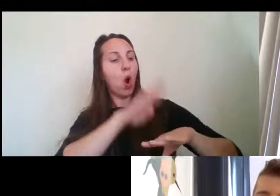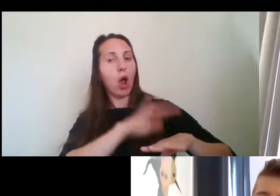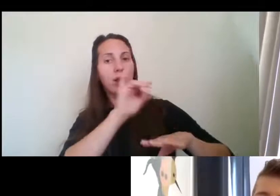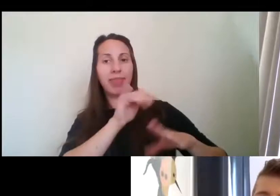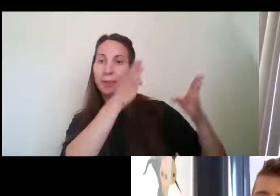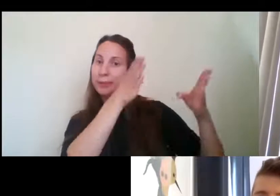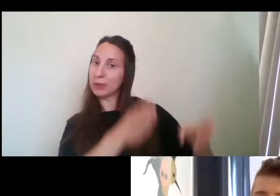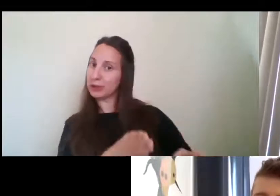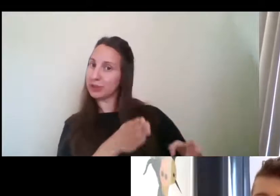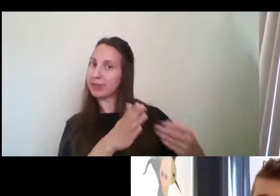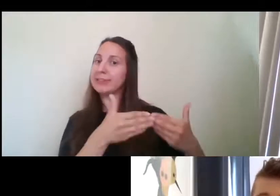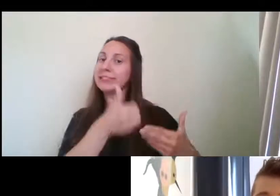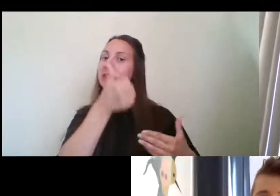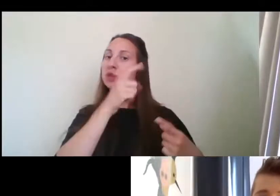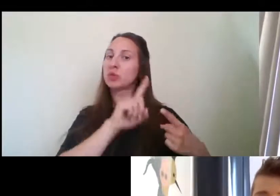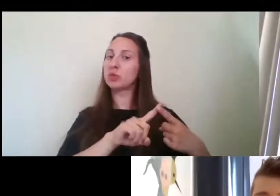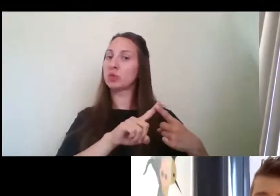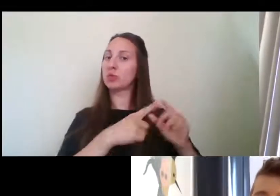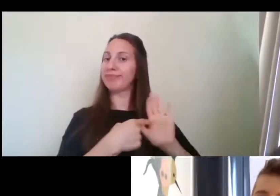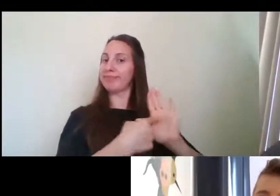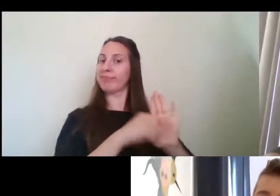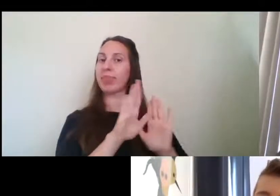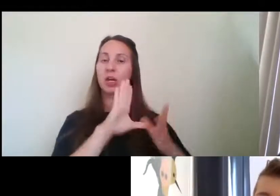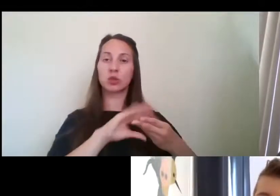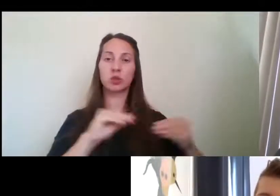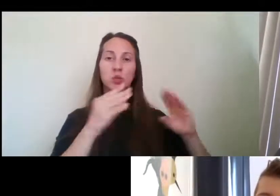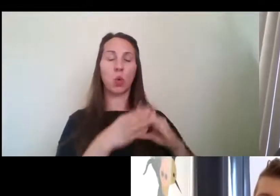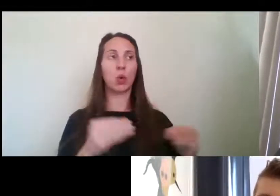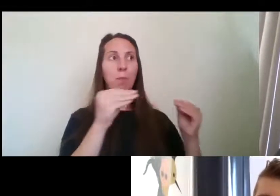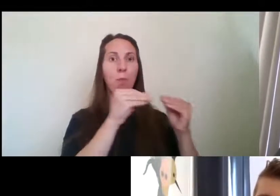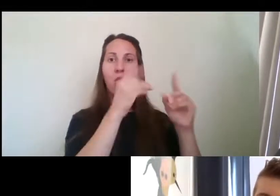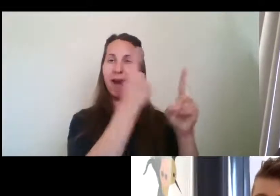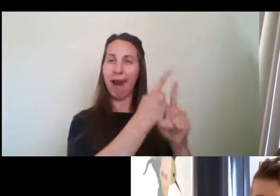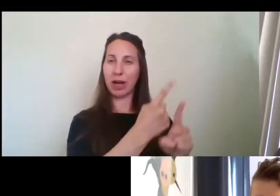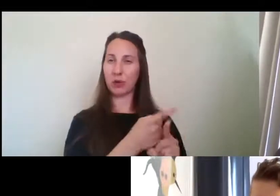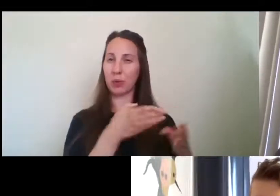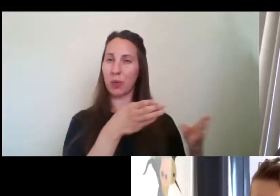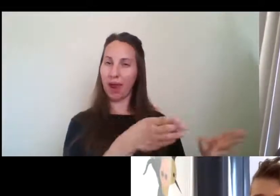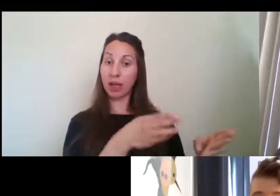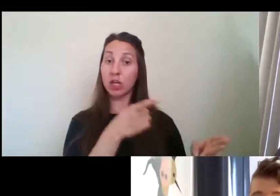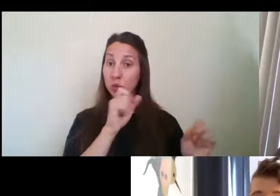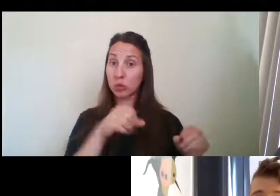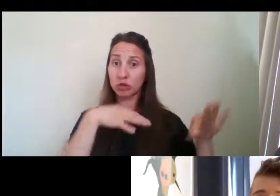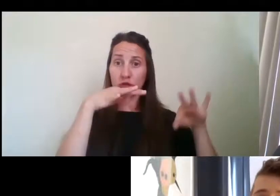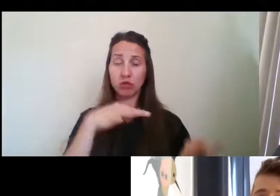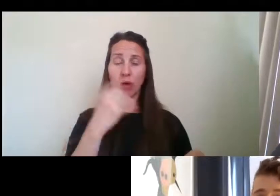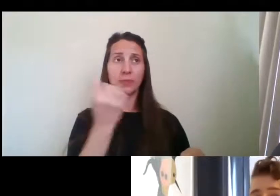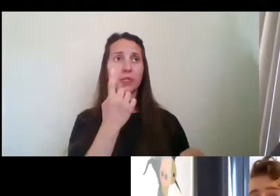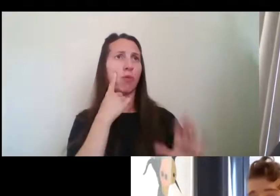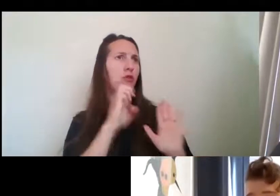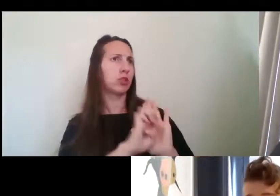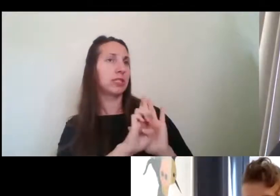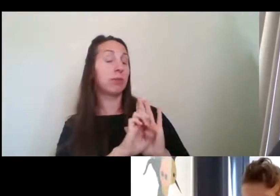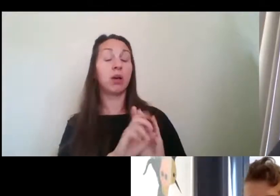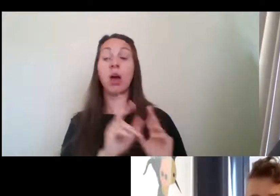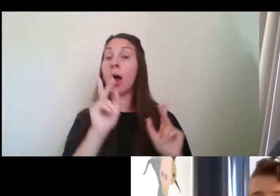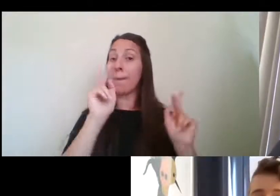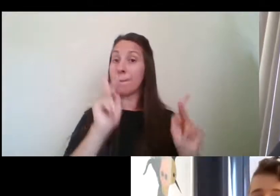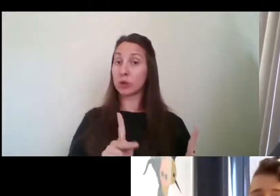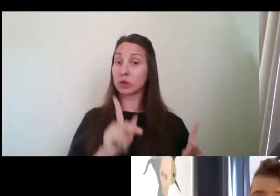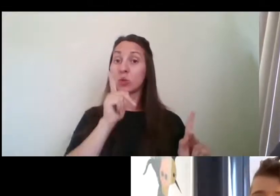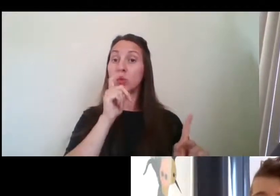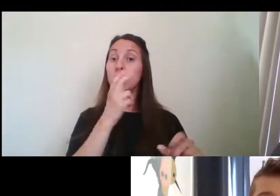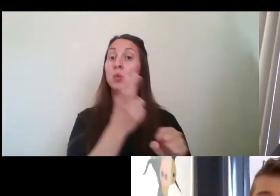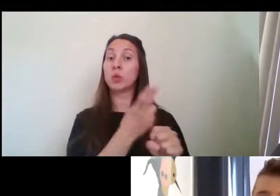about people in a more accurate way. You can describe someone, for instance, as a person who uses a wheelchair,